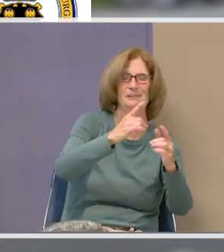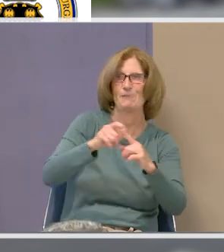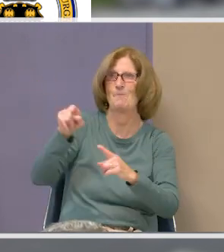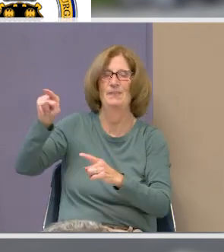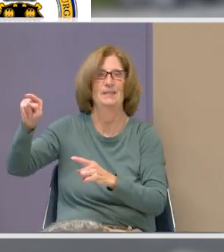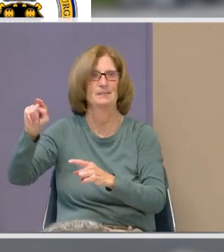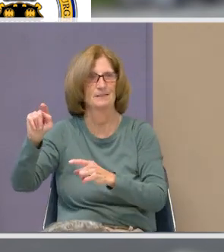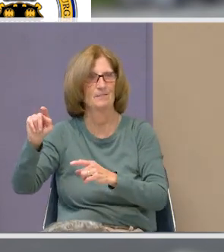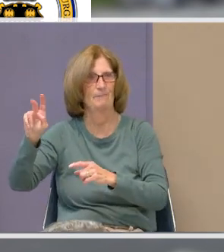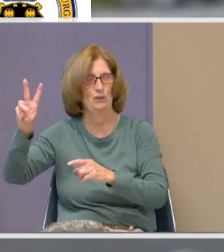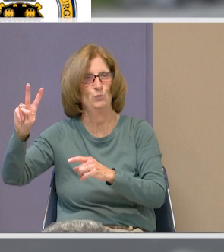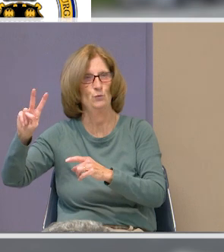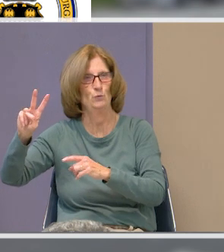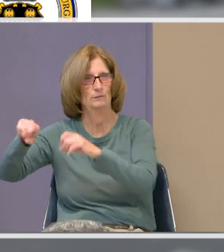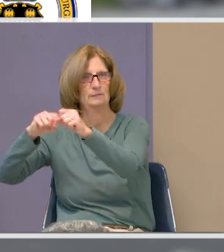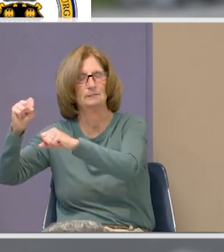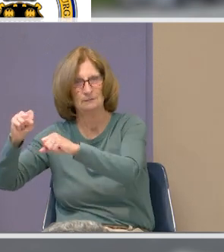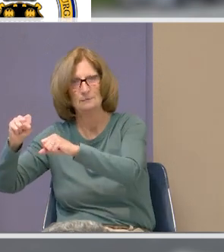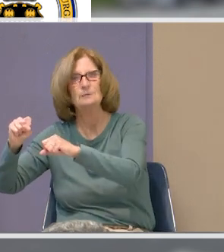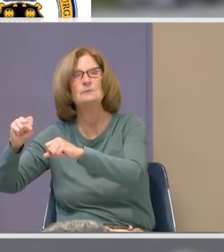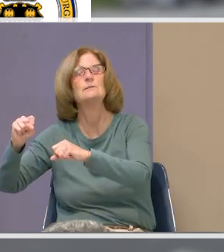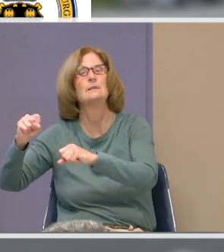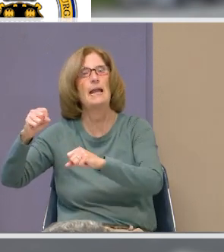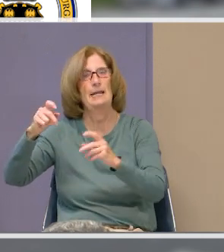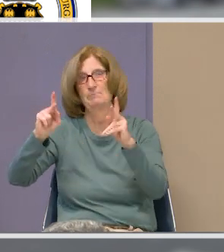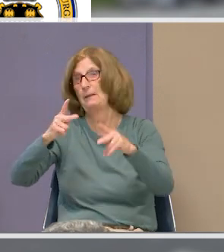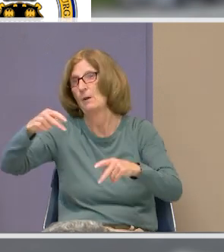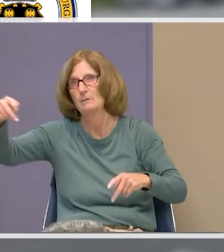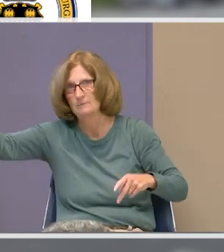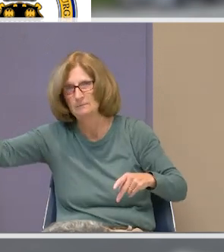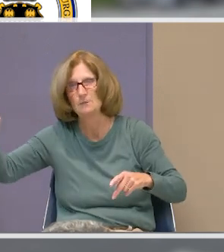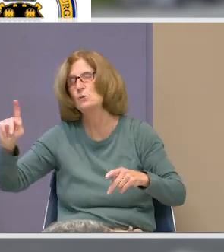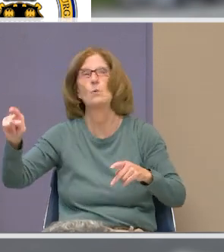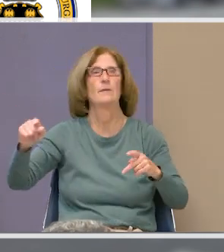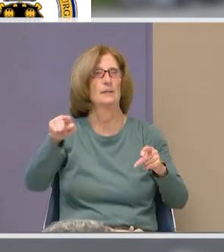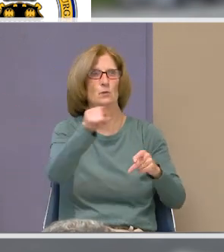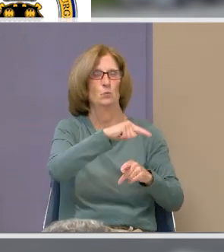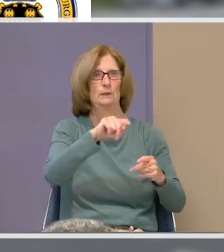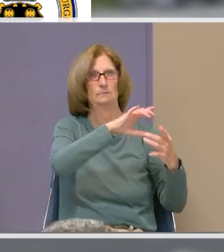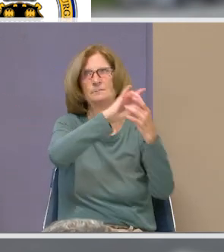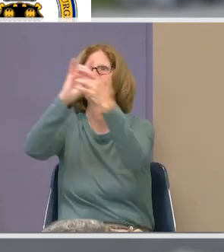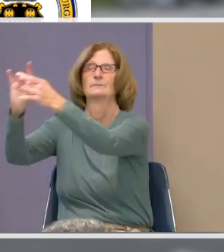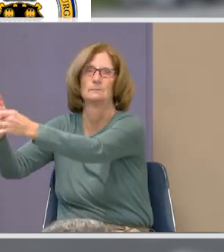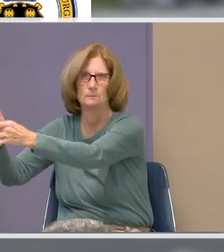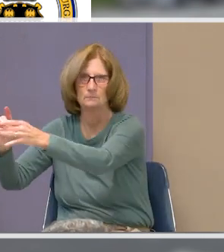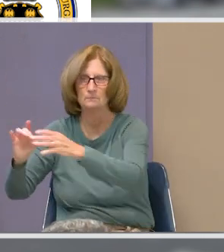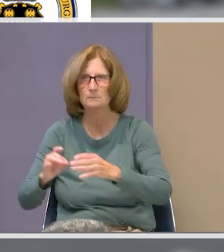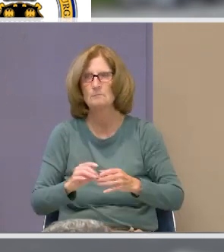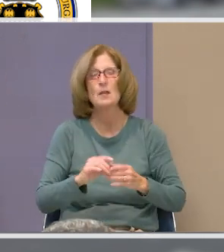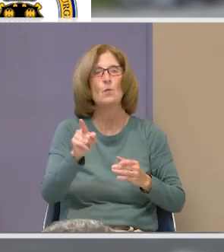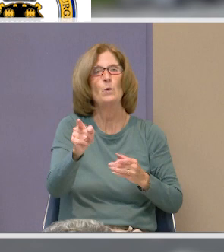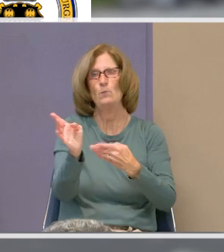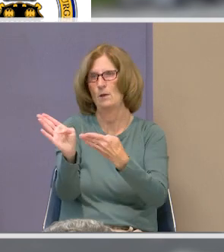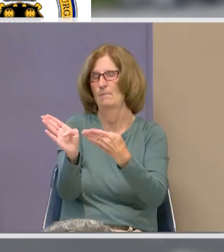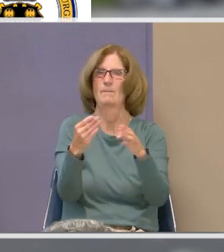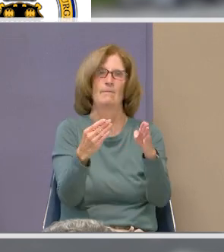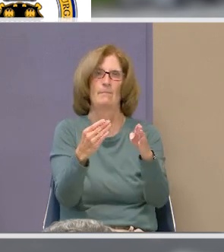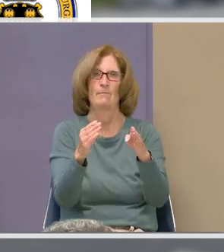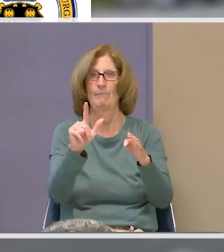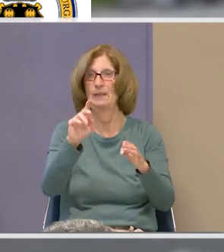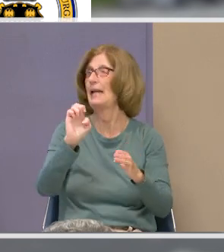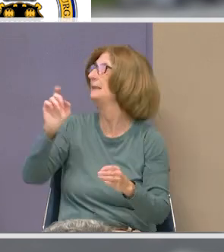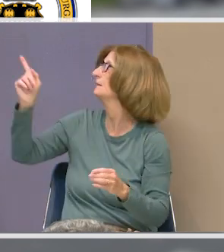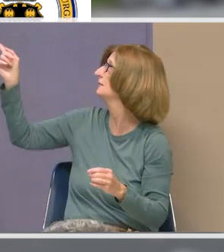an exclusive bike connection there. And in order to do that, we are shifting over these